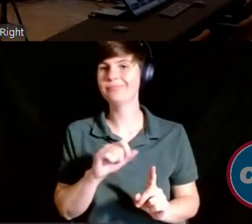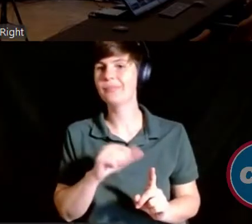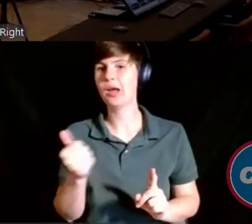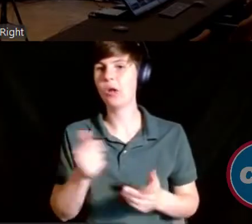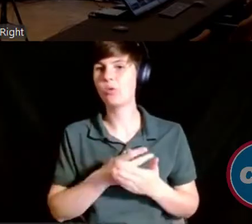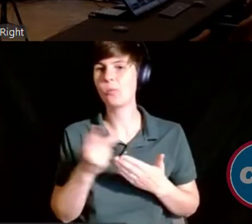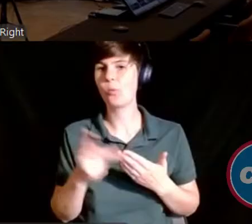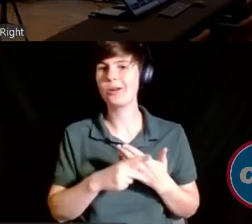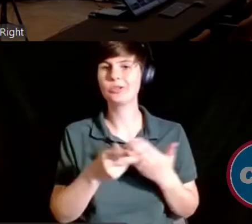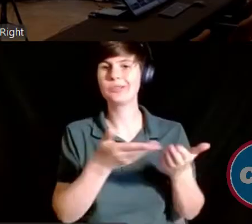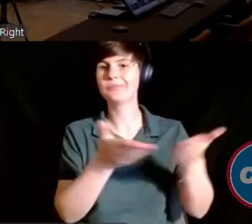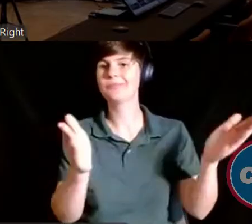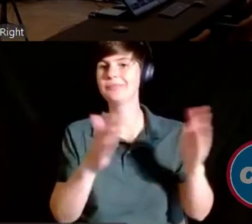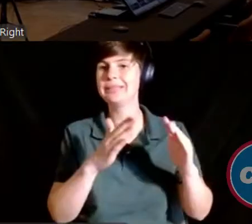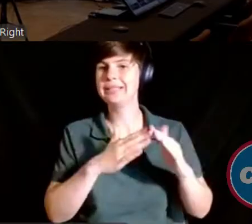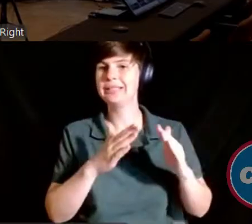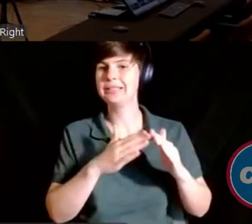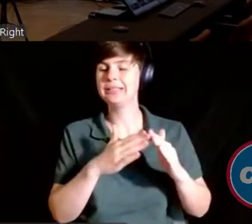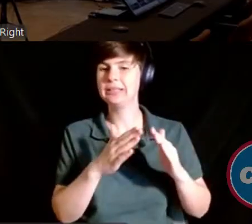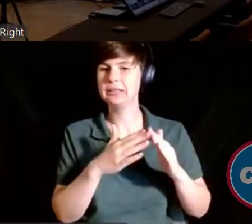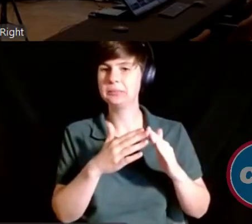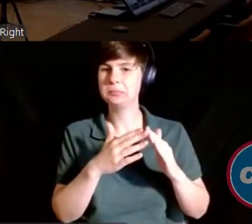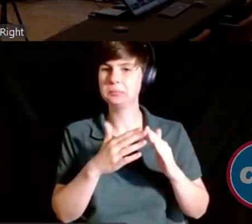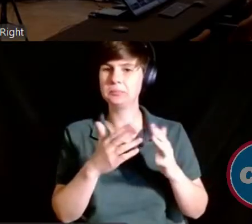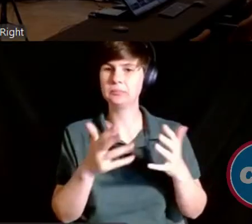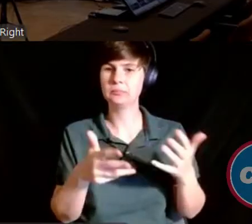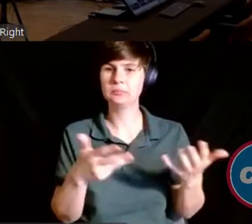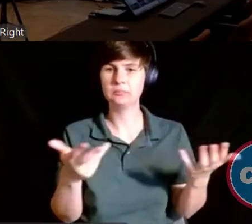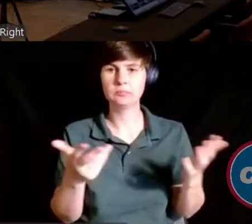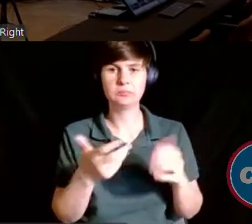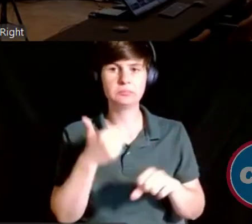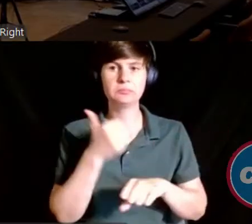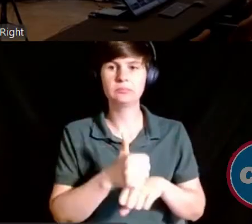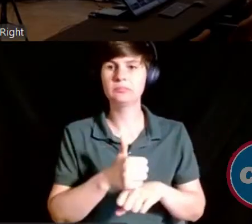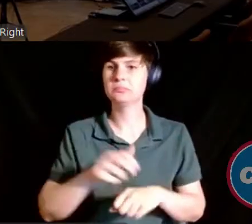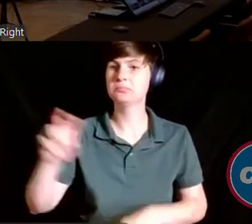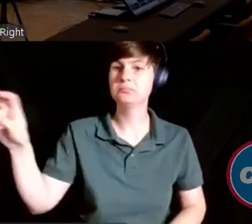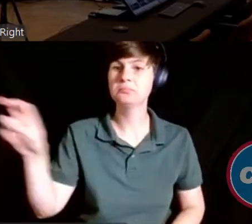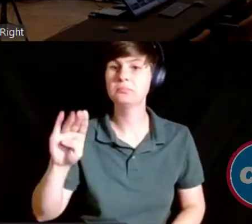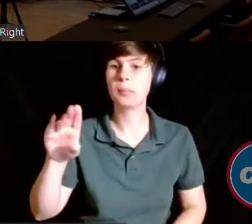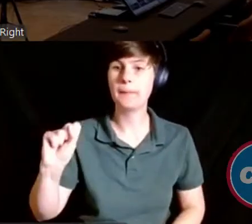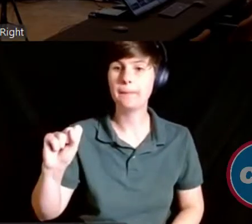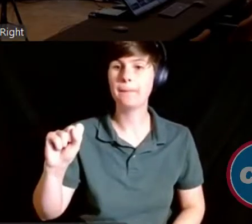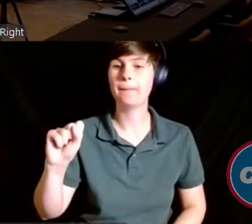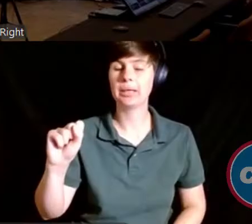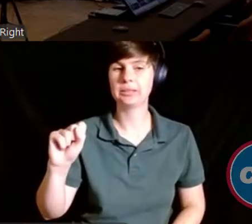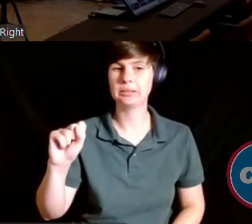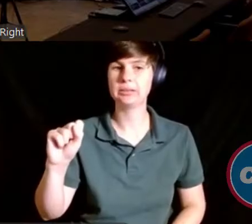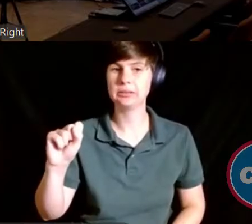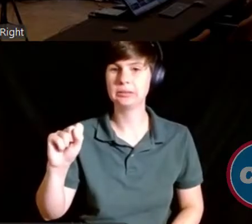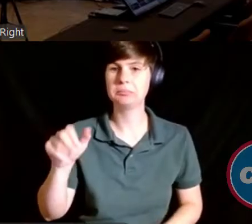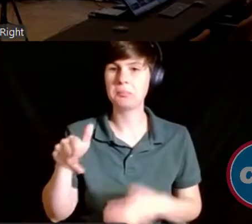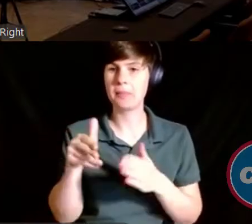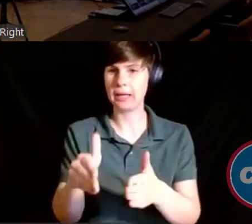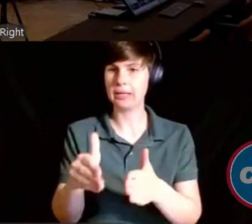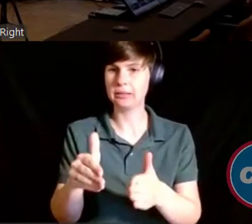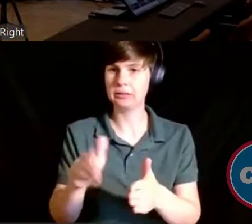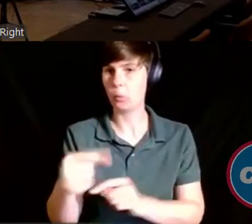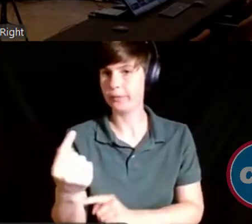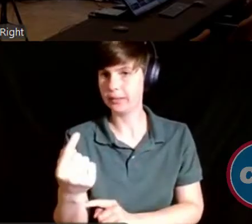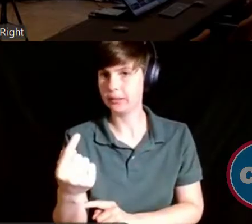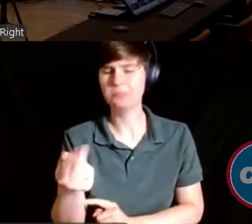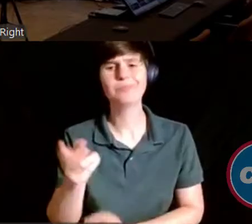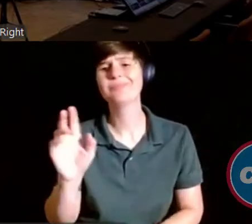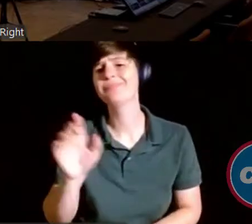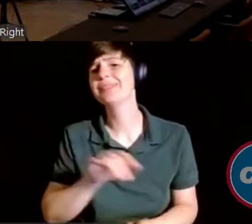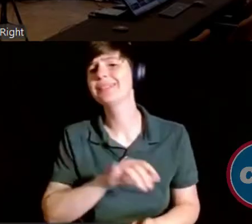around the city to implement just solely transit bus lanes. Look, similar things like you see on Western Ave and